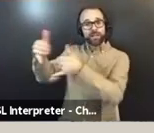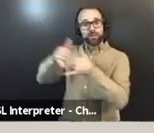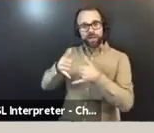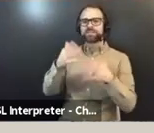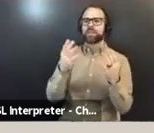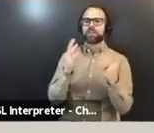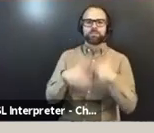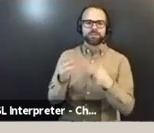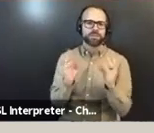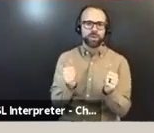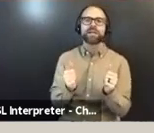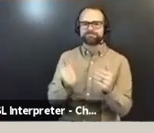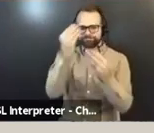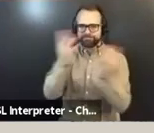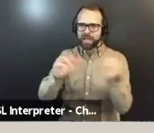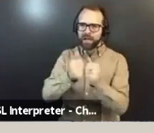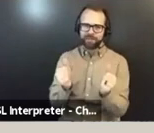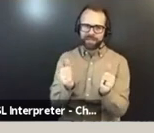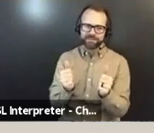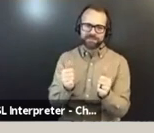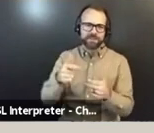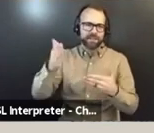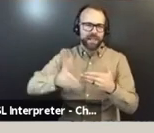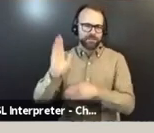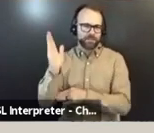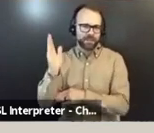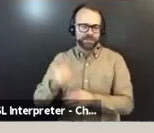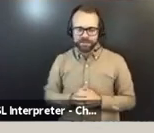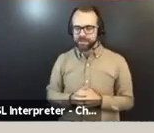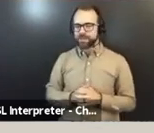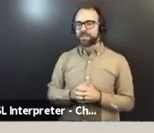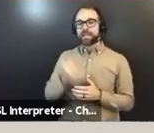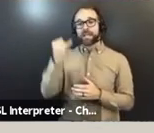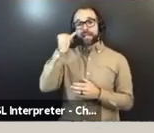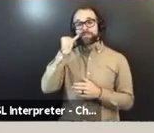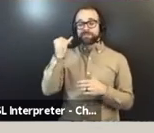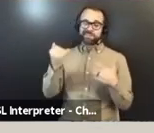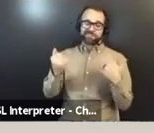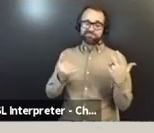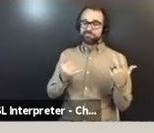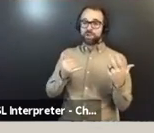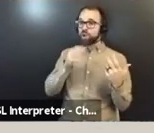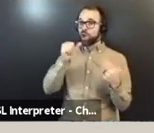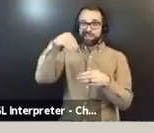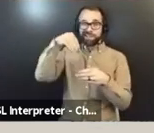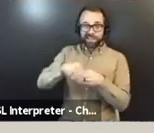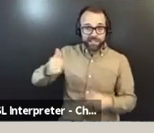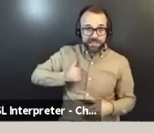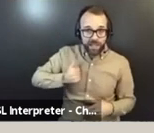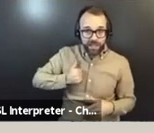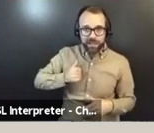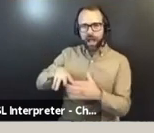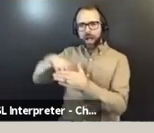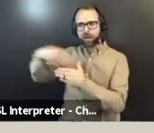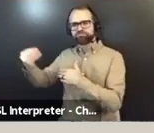it takes near the end of this presentation. If you're doing anything that's outside of Canada, so if you're working with clients